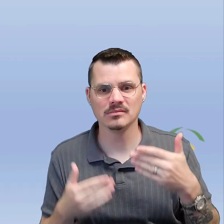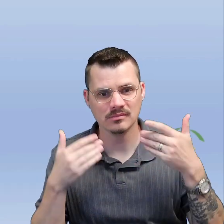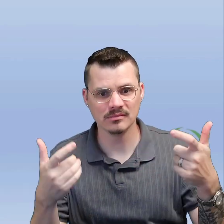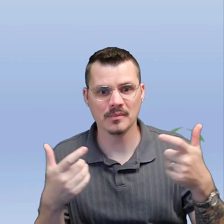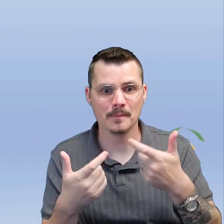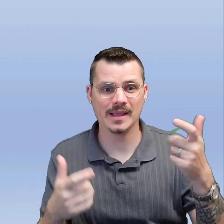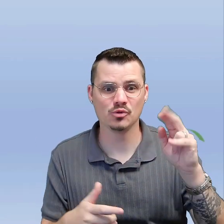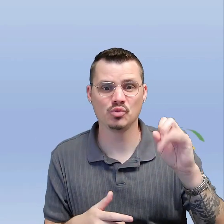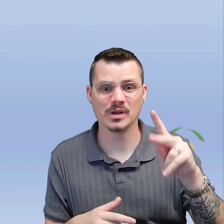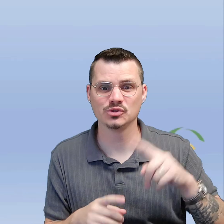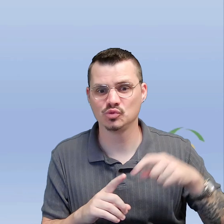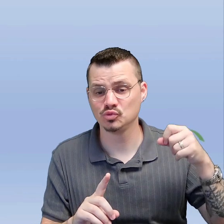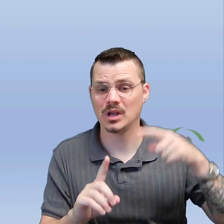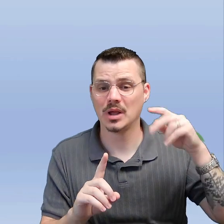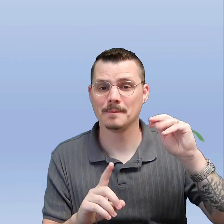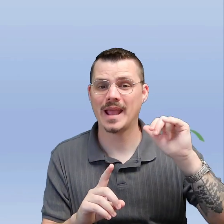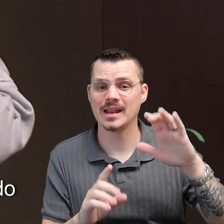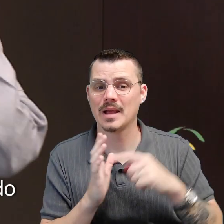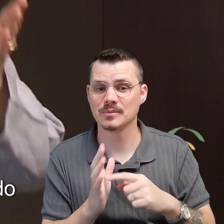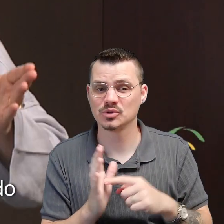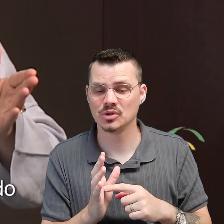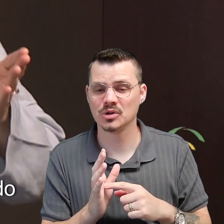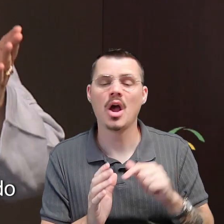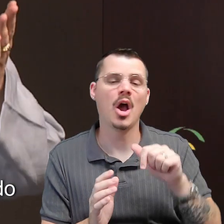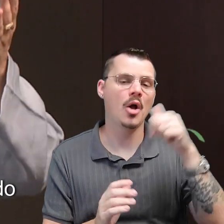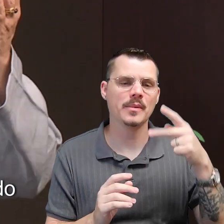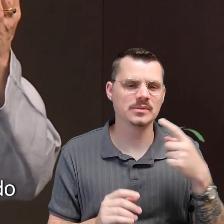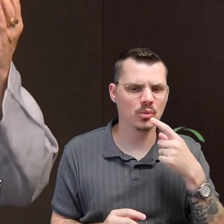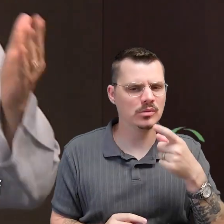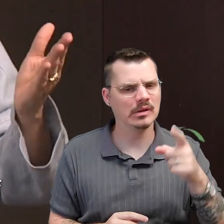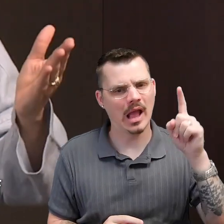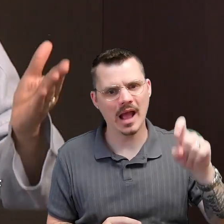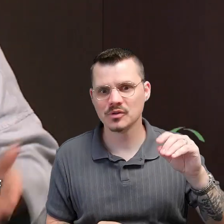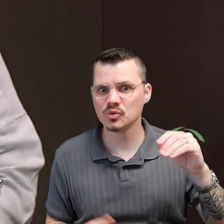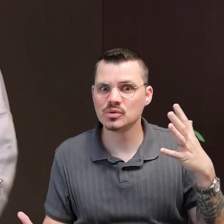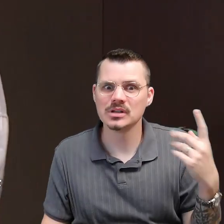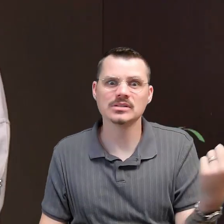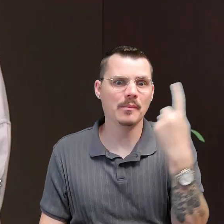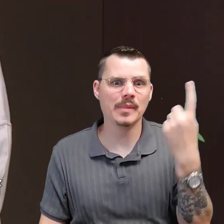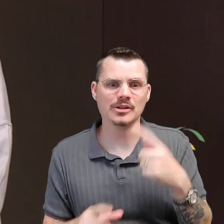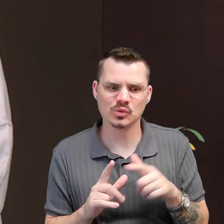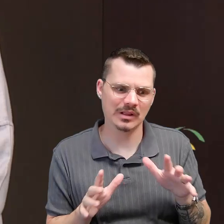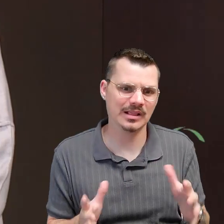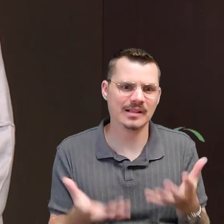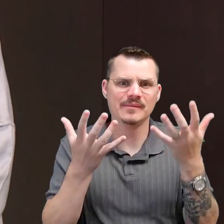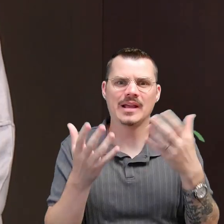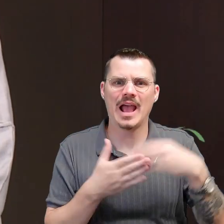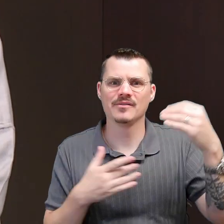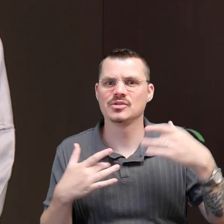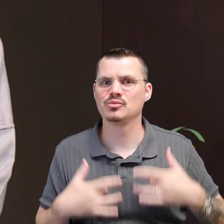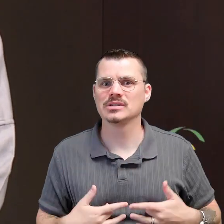risk of triggering a manic episode. Other people say, well, you got to do something to lift the person out of depression.